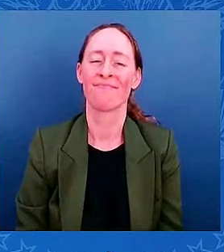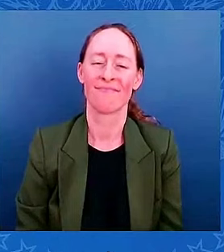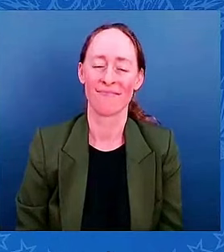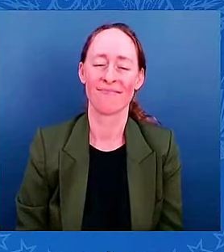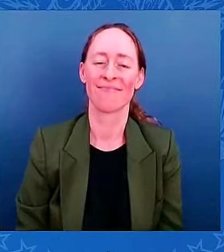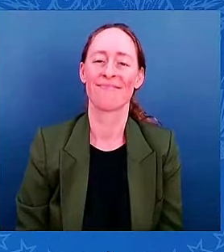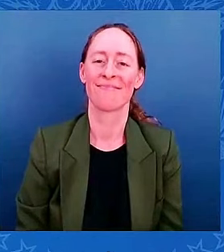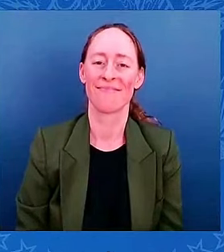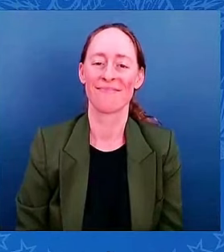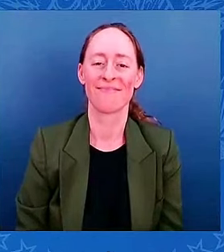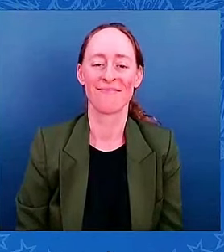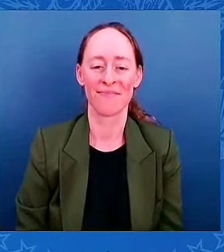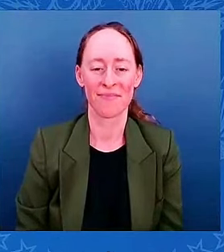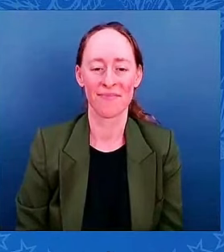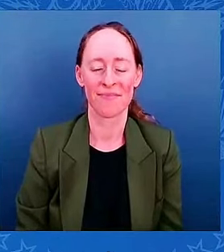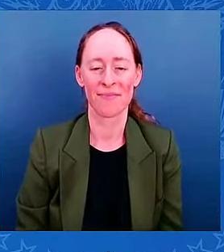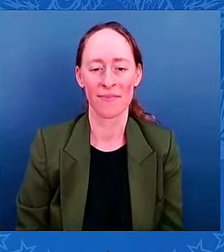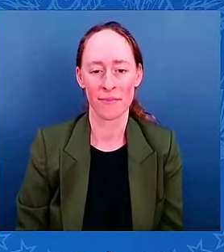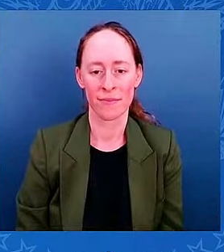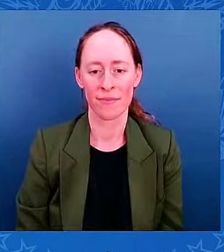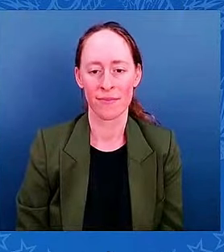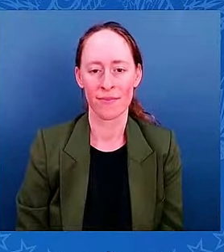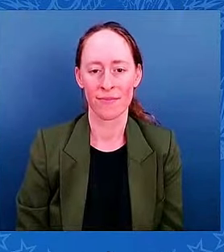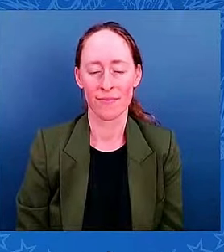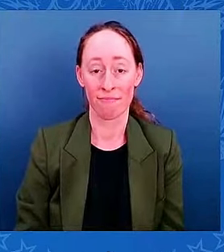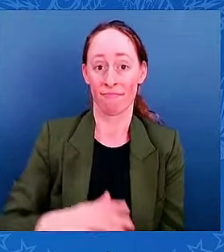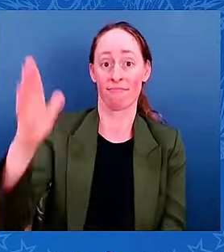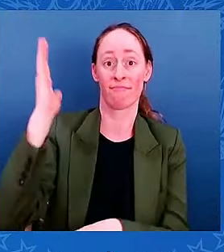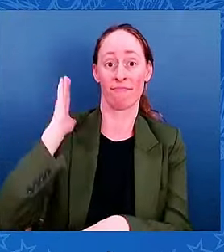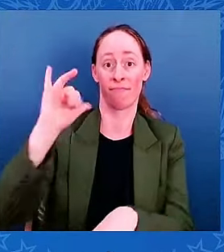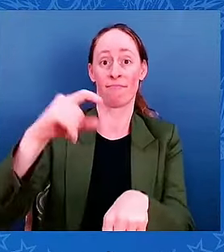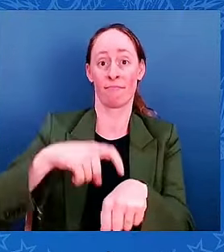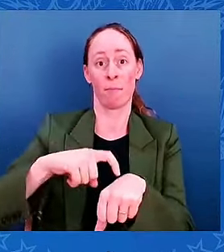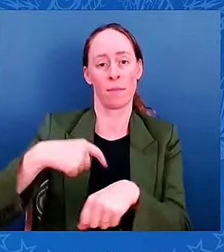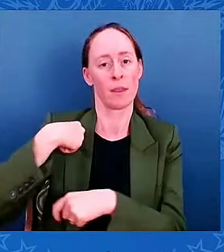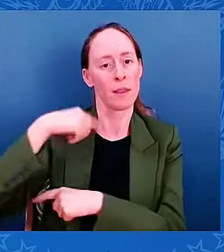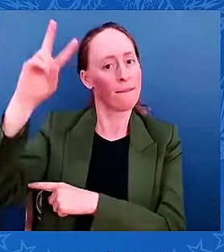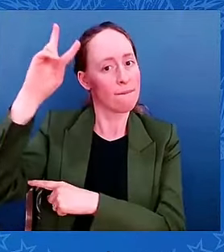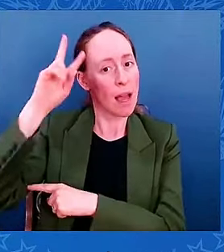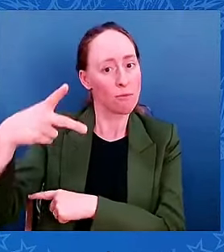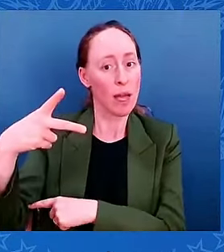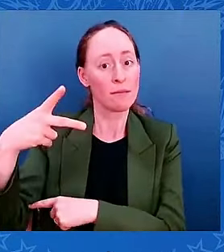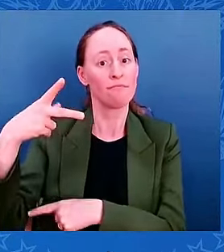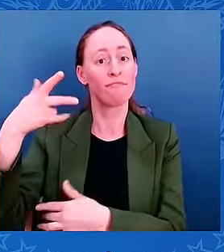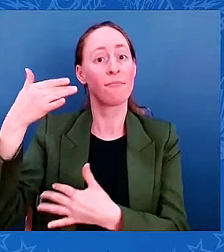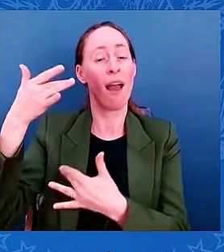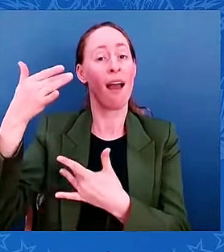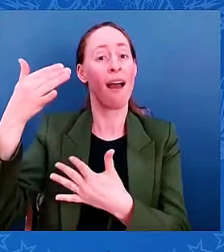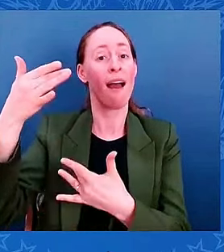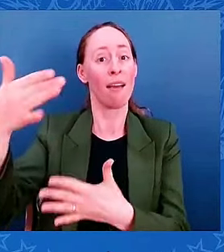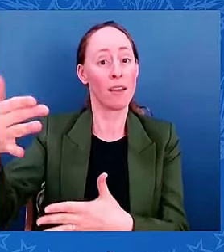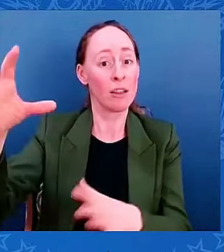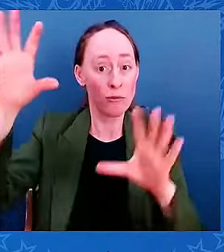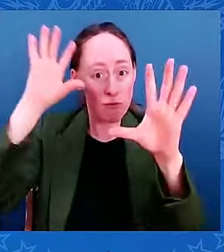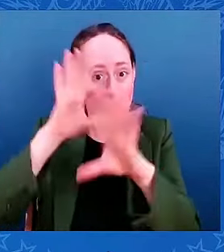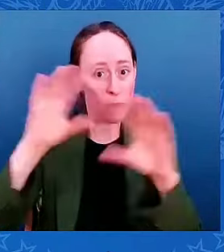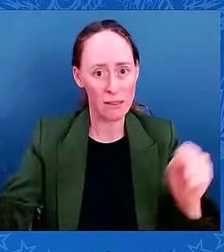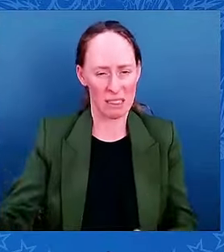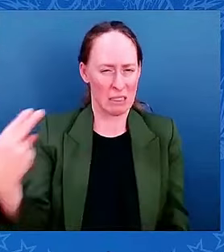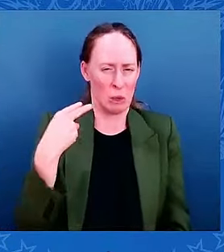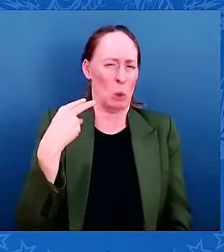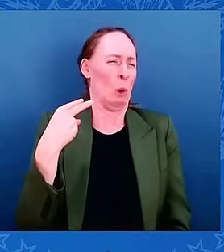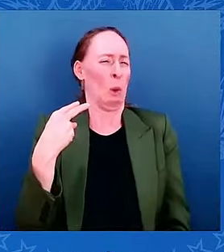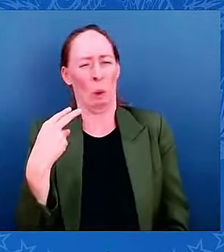When I was vice president and became president, I got a little heat because I was so, quote, pro-union. In fact, I asked the Treasury Department to do a